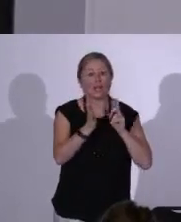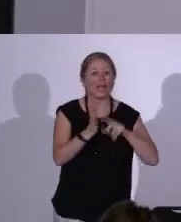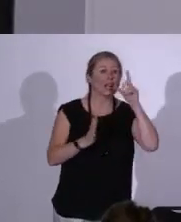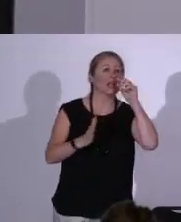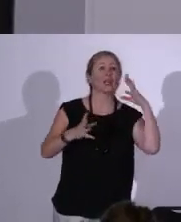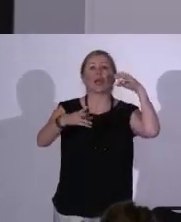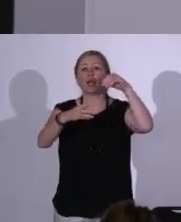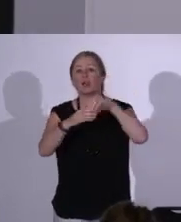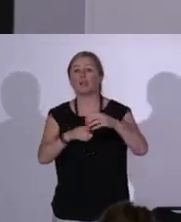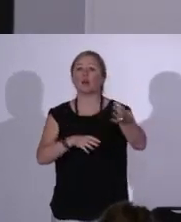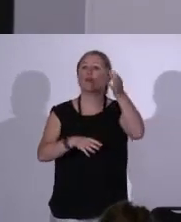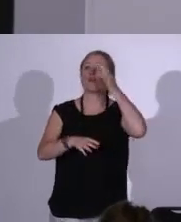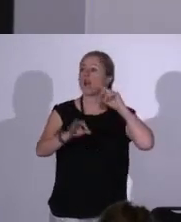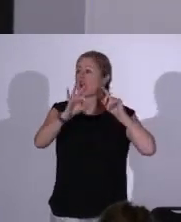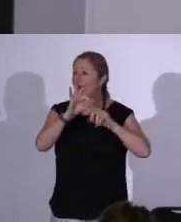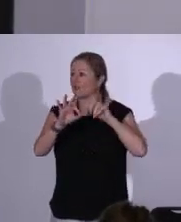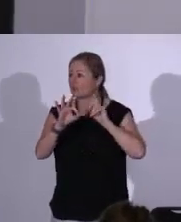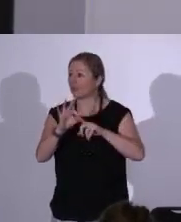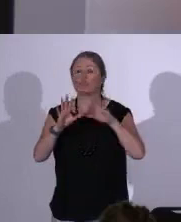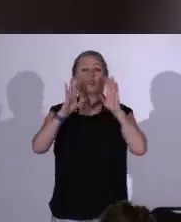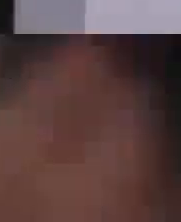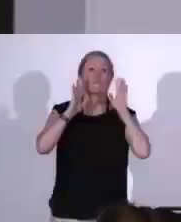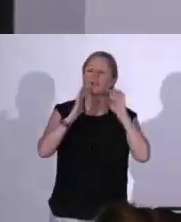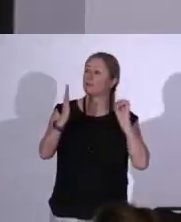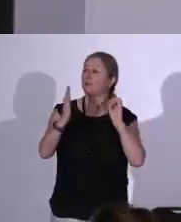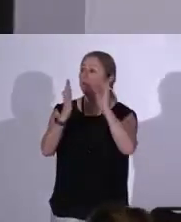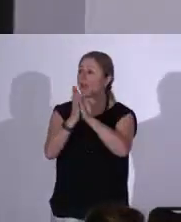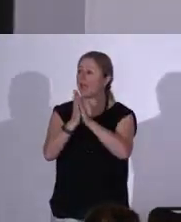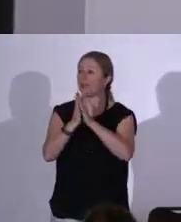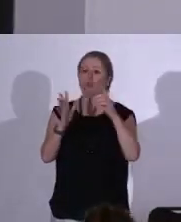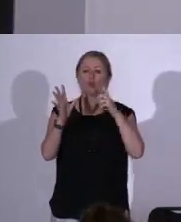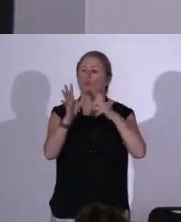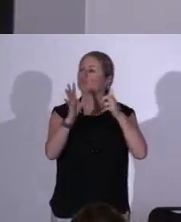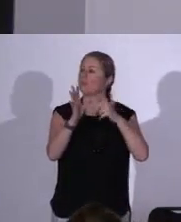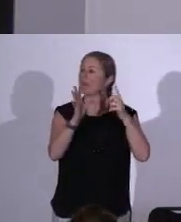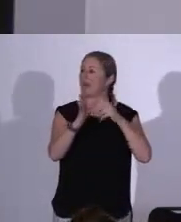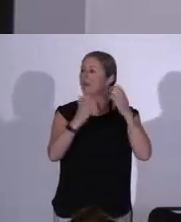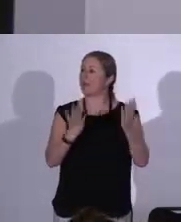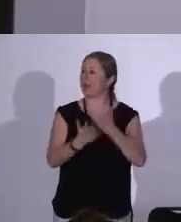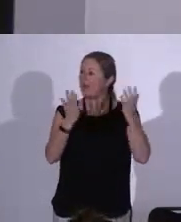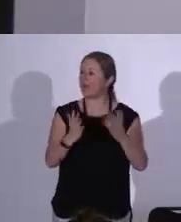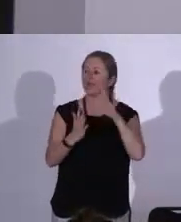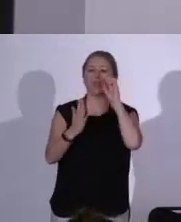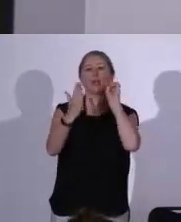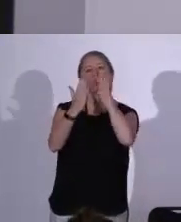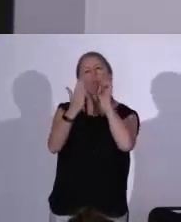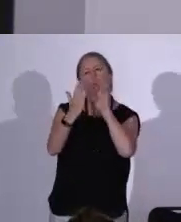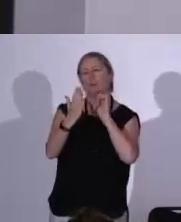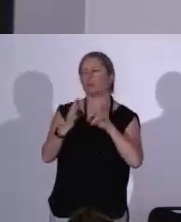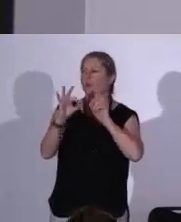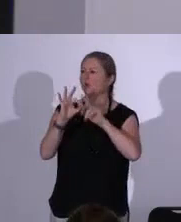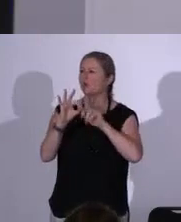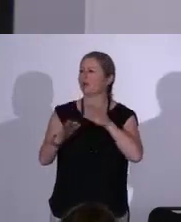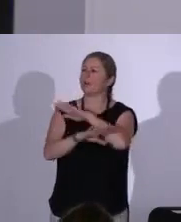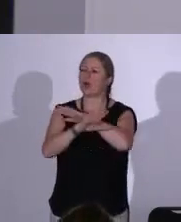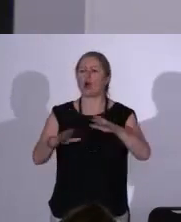the AAA Play Facebook page that Set from AAA Play and RecLink is monitoring. So no swearing,